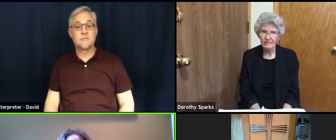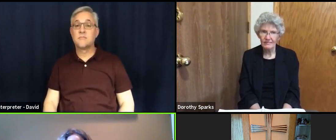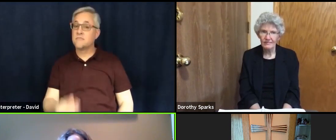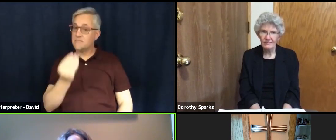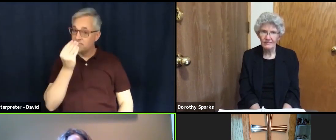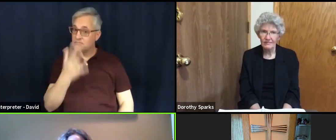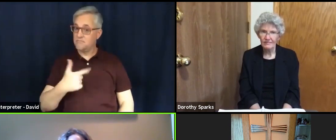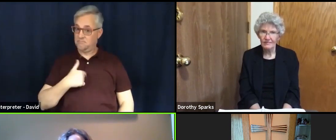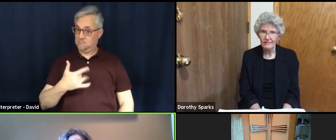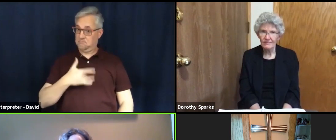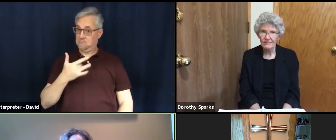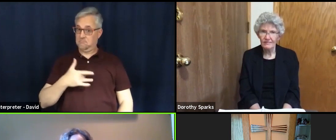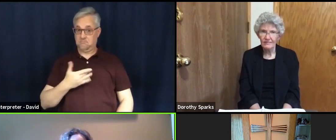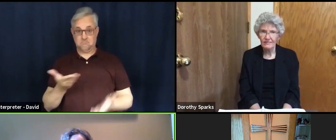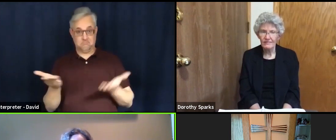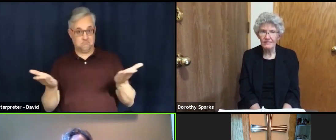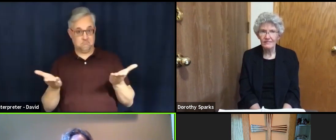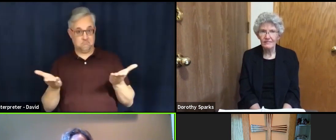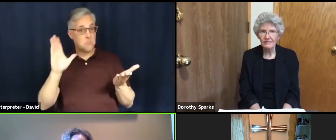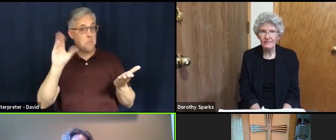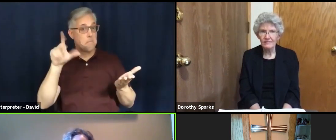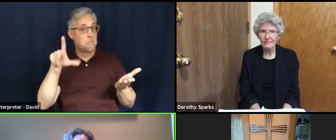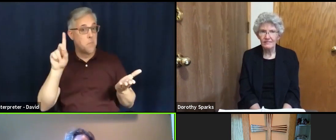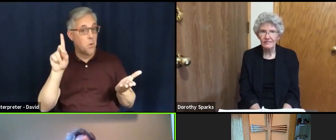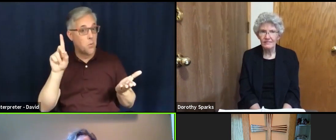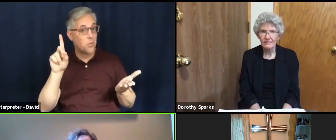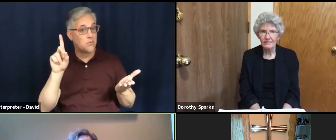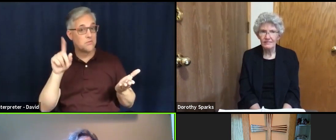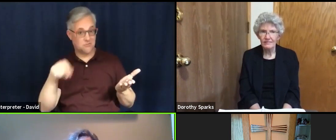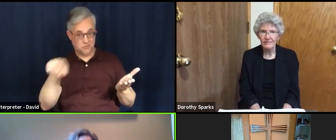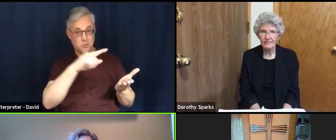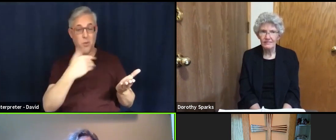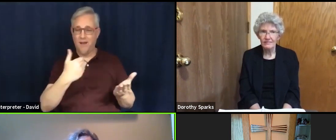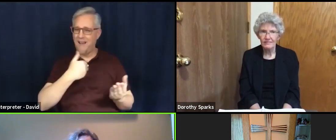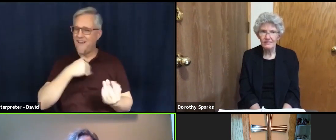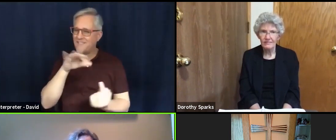to connect with or relate to